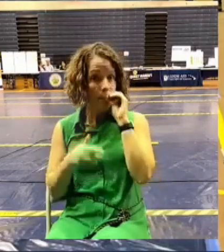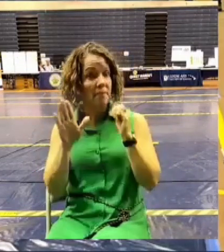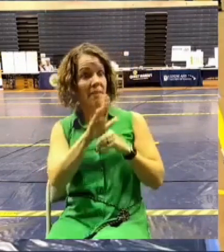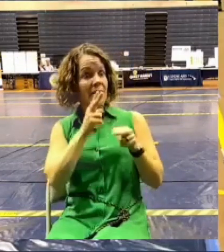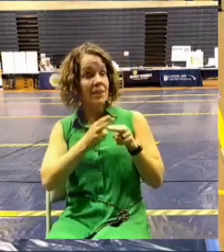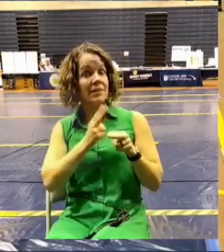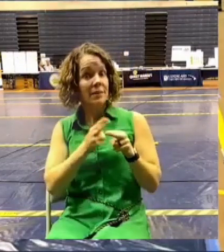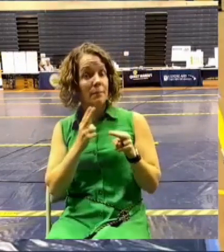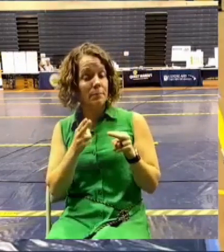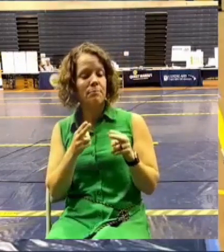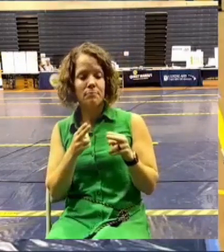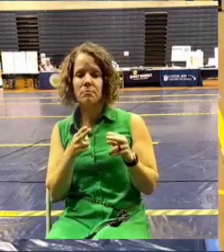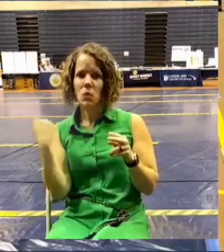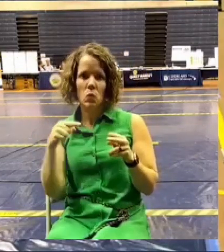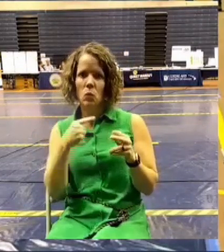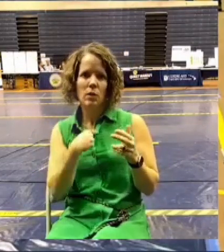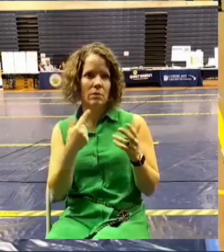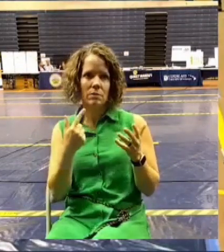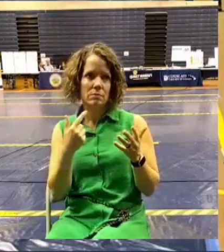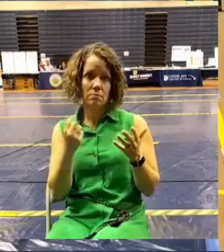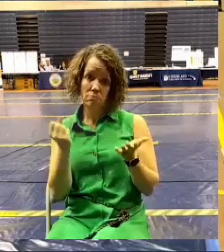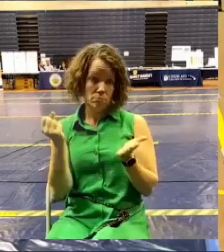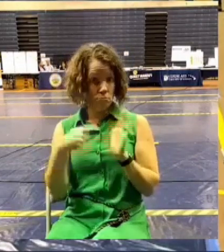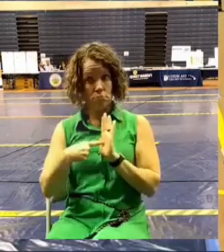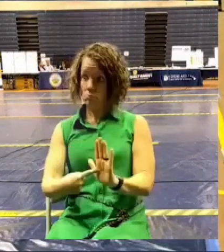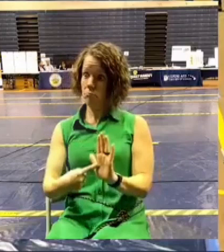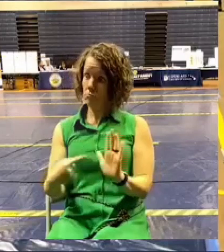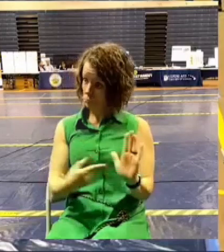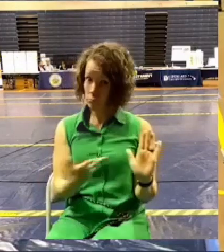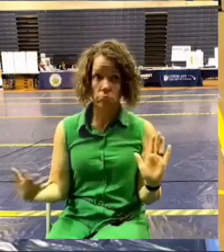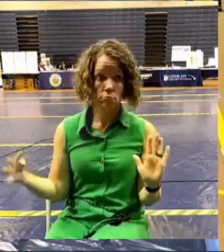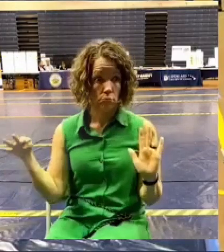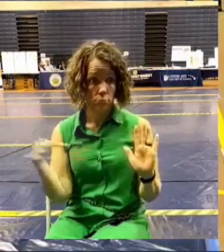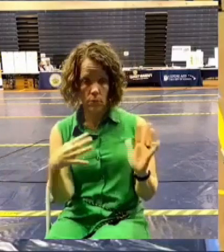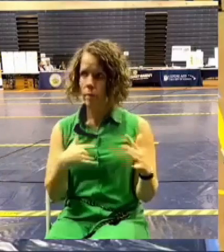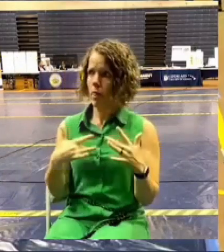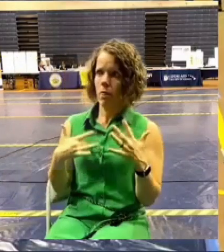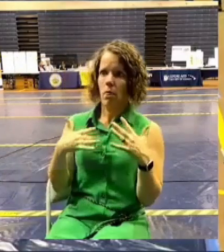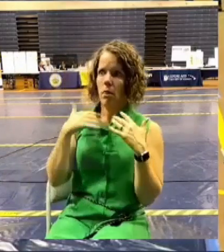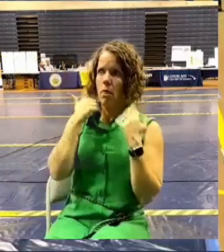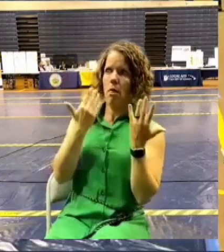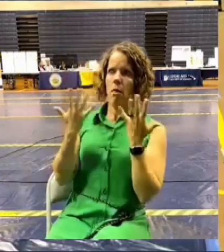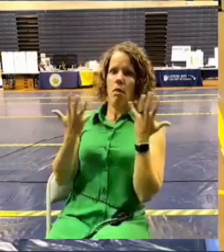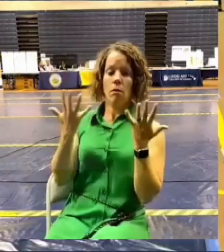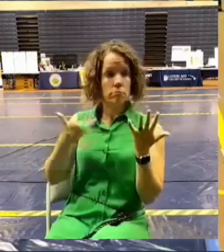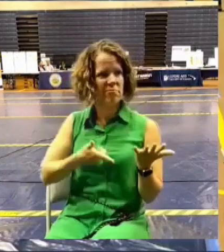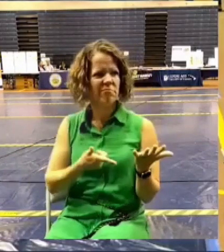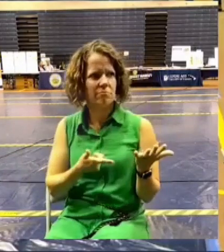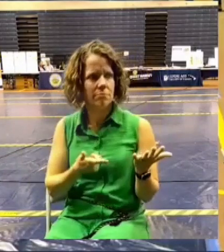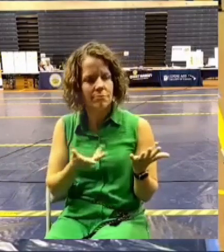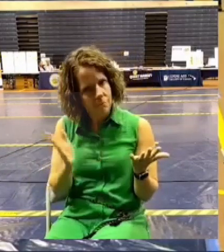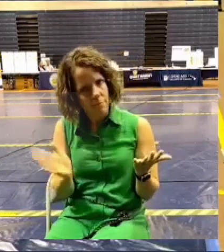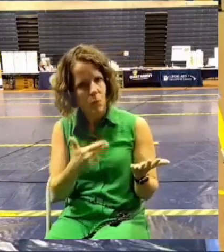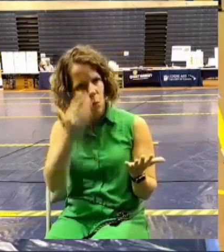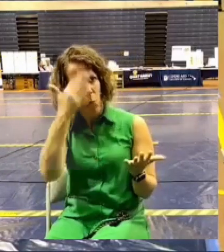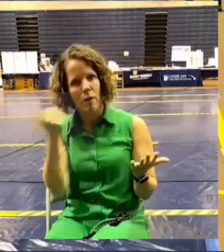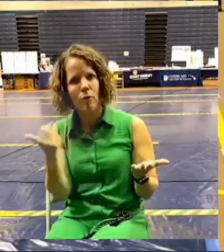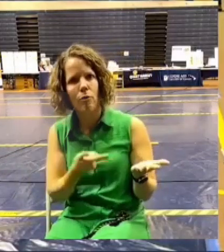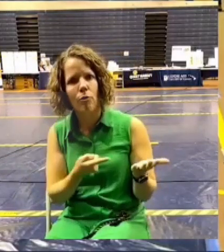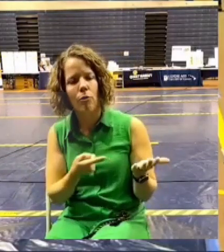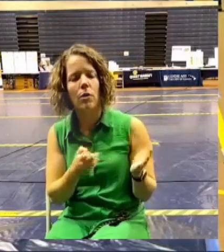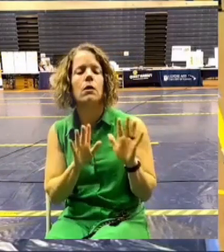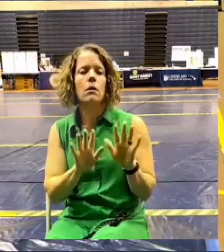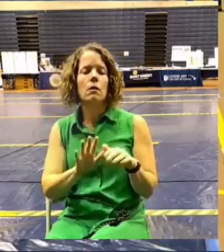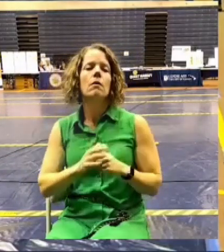their names are known. And that's not worth the risk in a small town like you folks. But we are